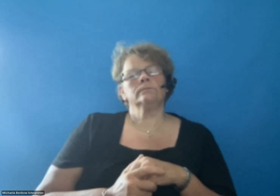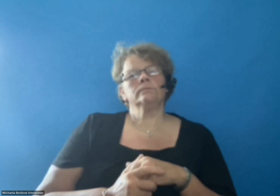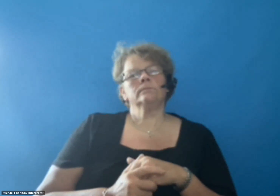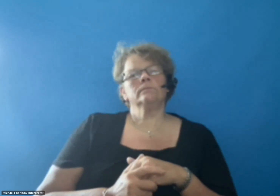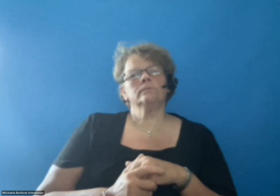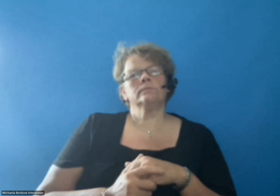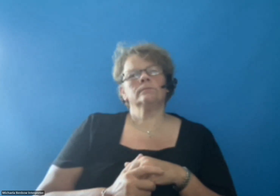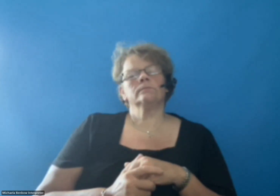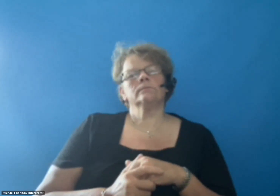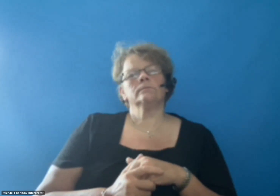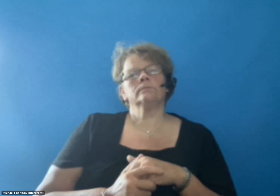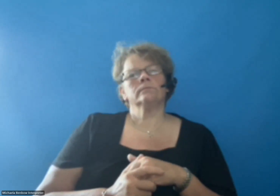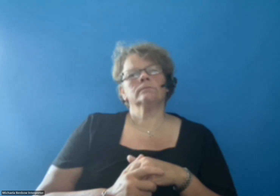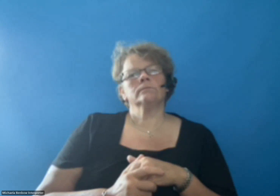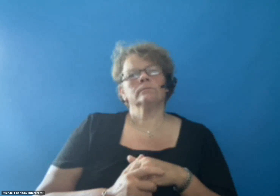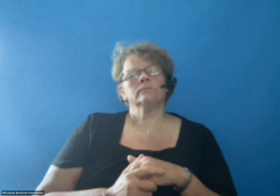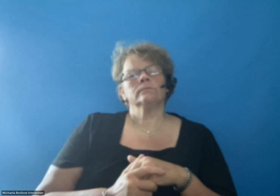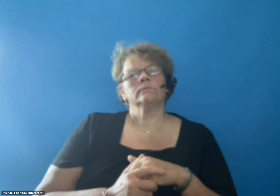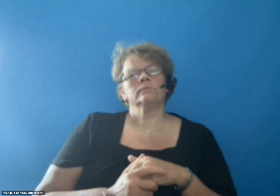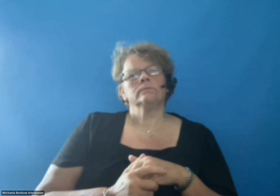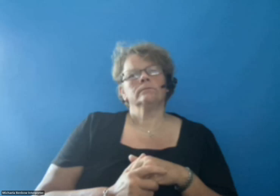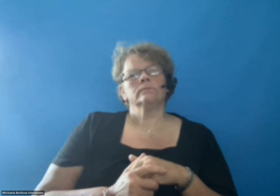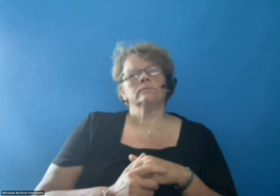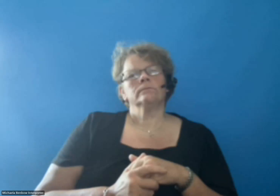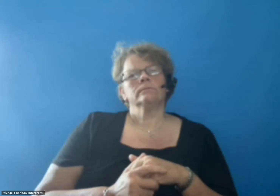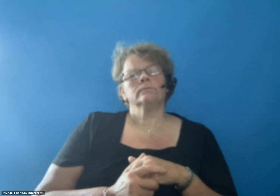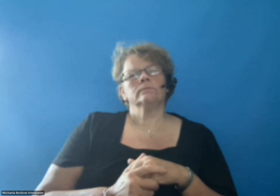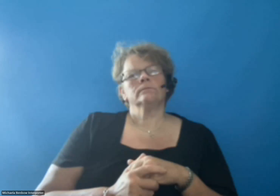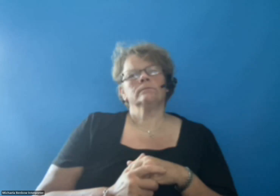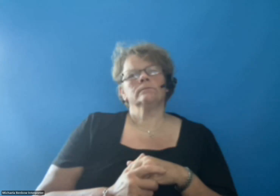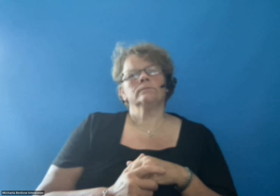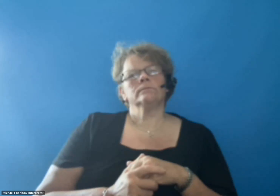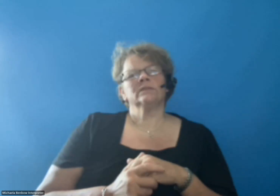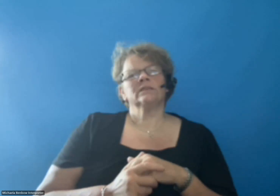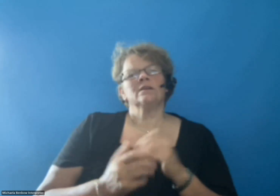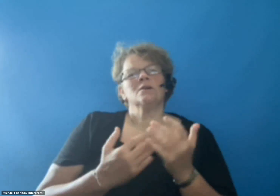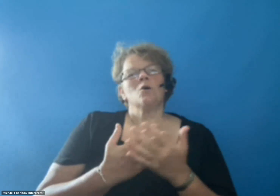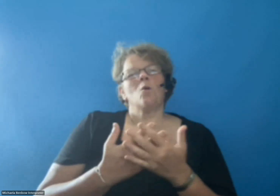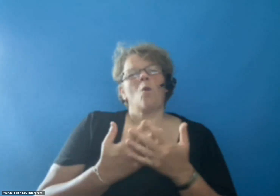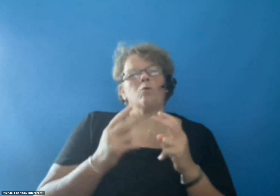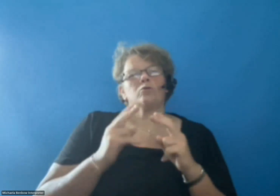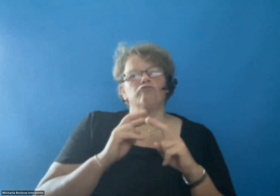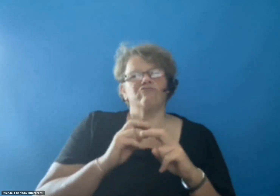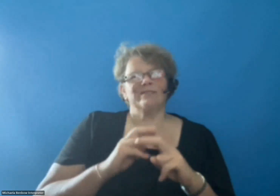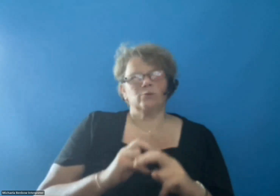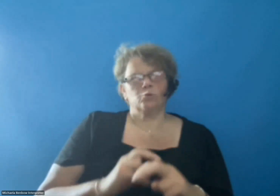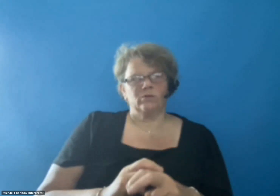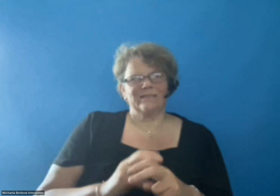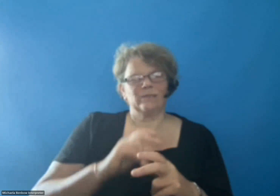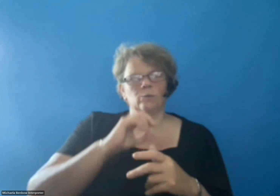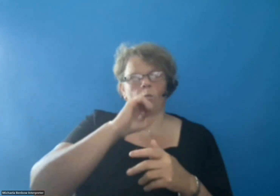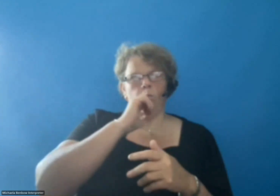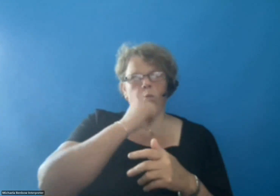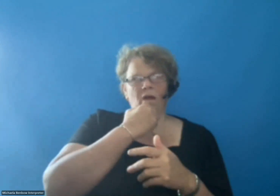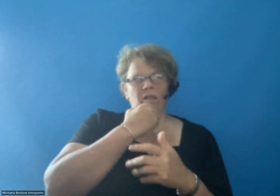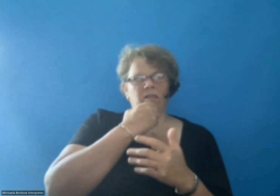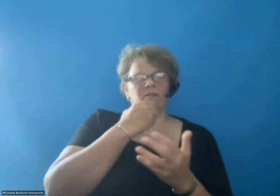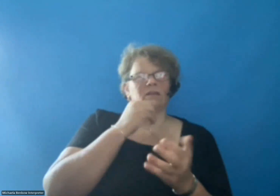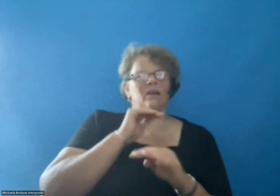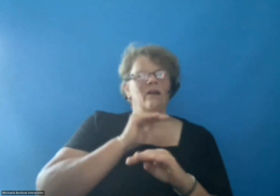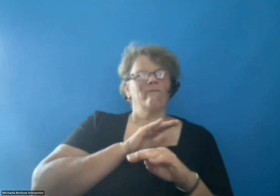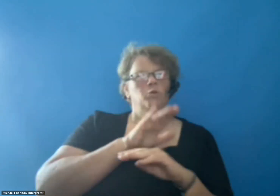key elements of the joint forward plan are laudable but require resources that will pay dividends in the future. For example, focusing